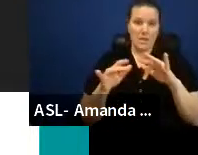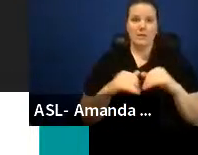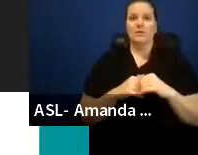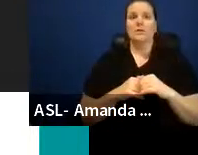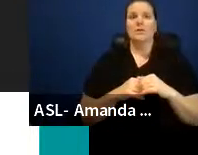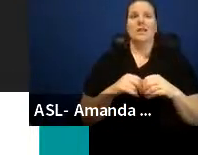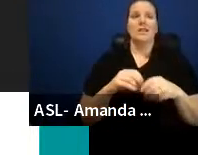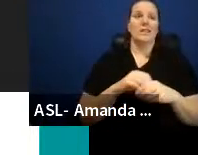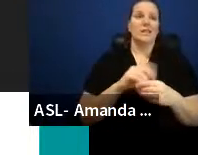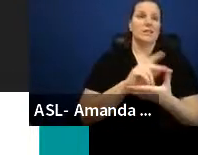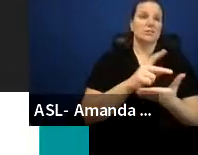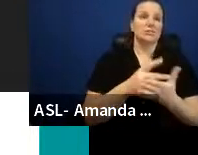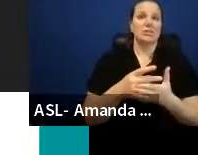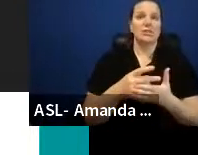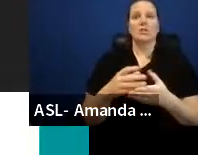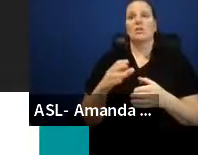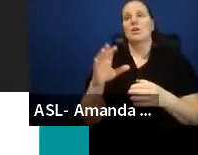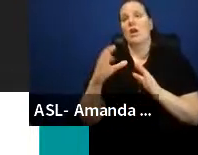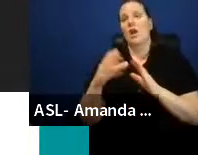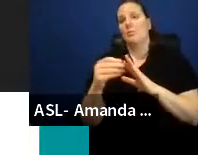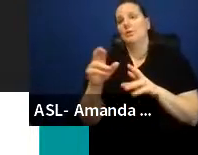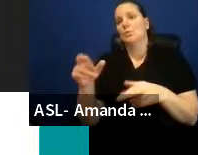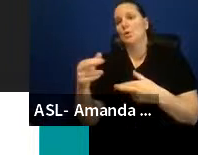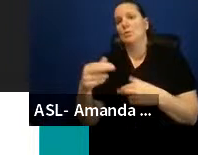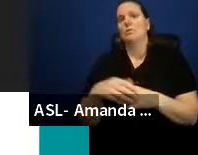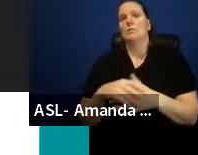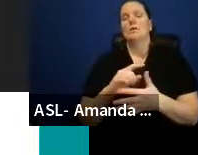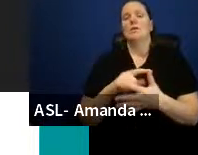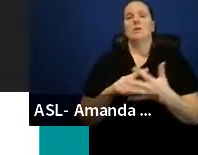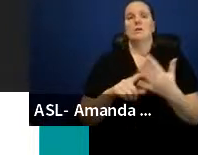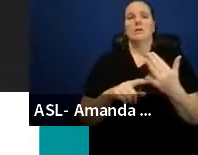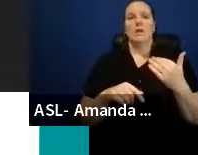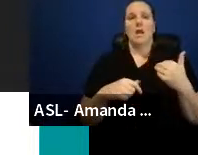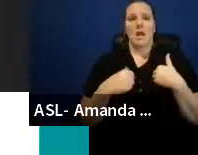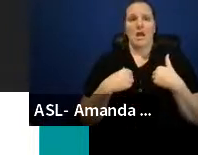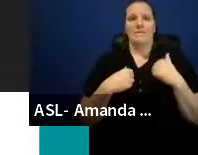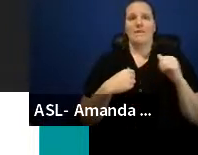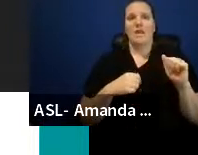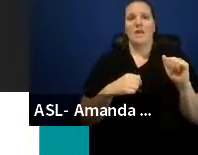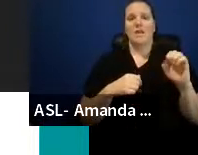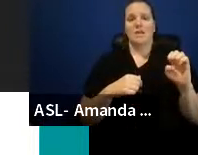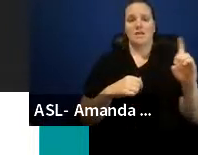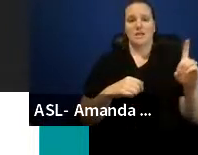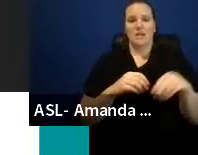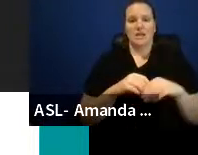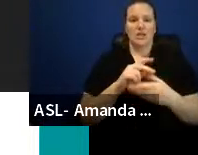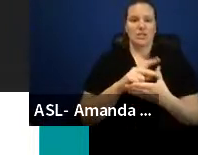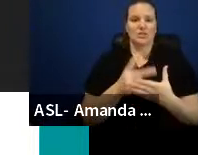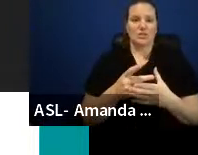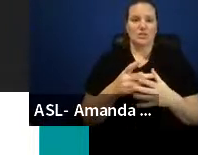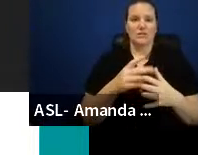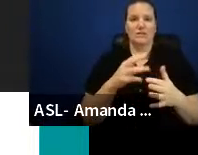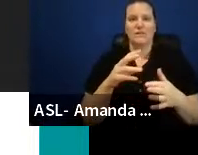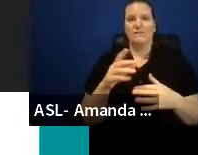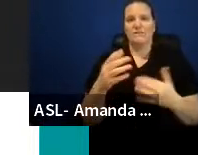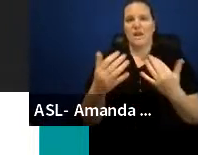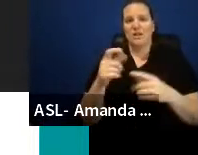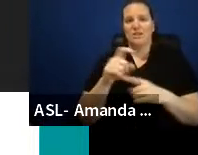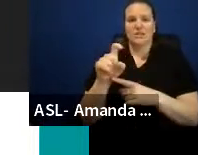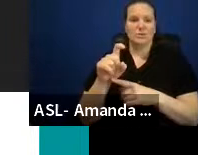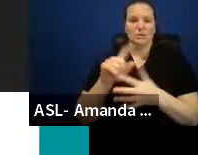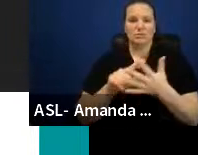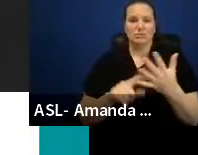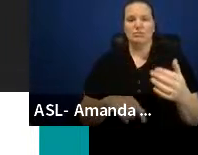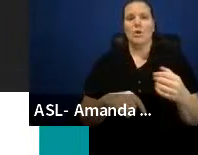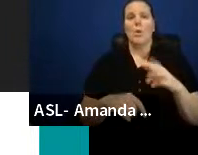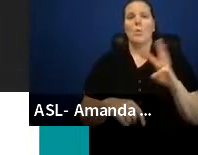copy room, near the lockers, in conference room 4, and close to the restroom by West Stairs A. For evacuation, please use